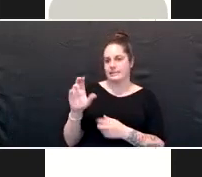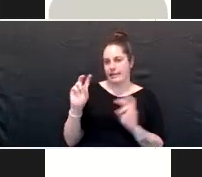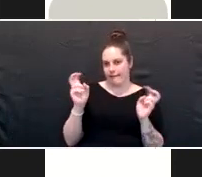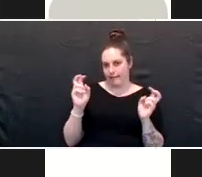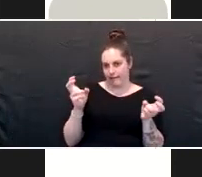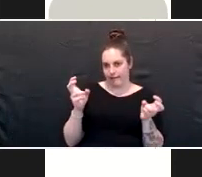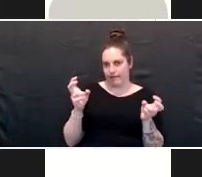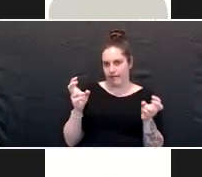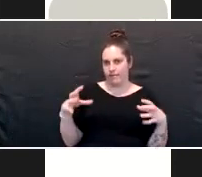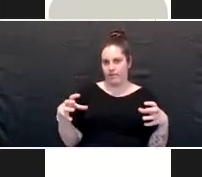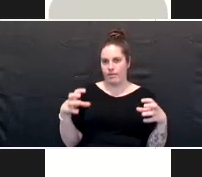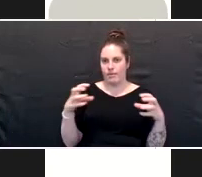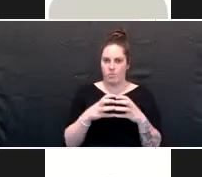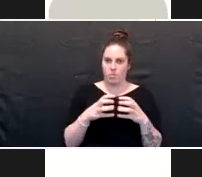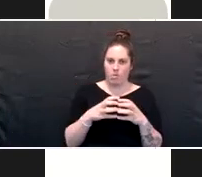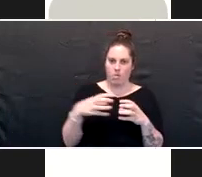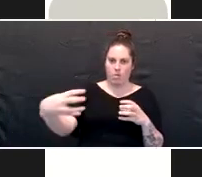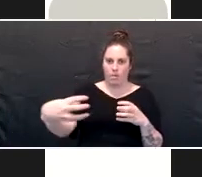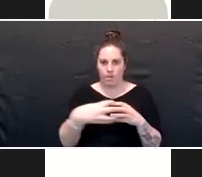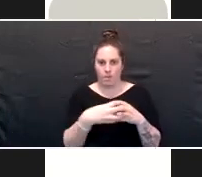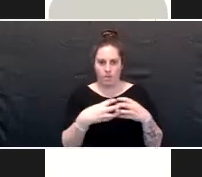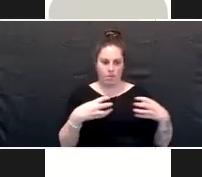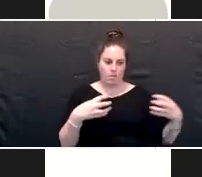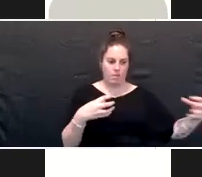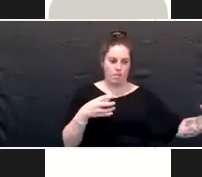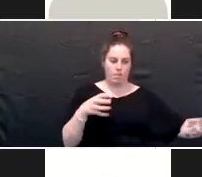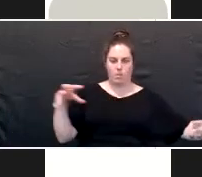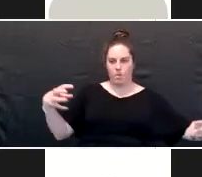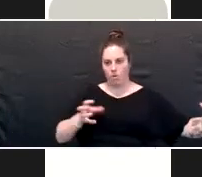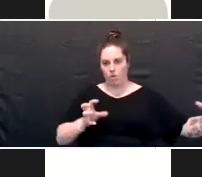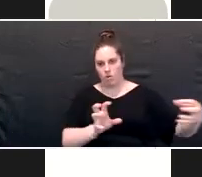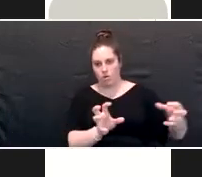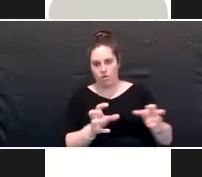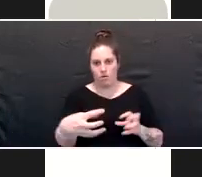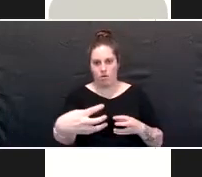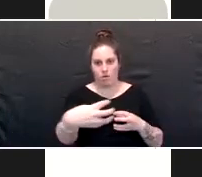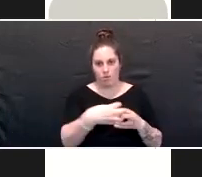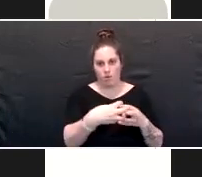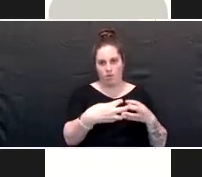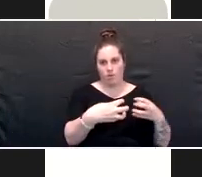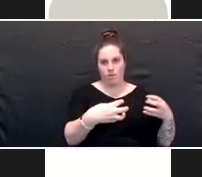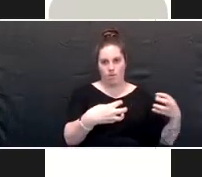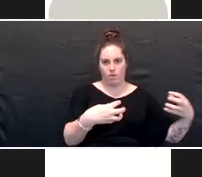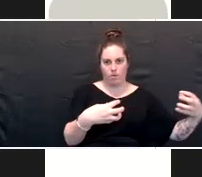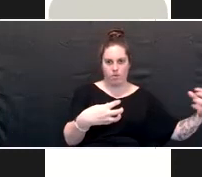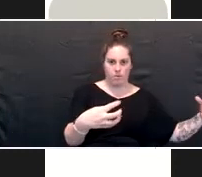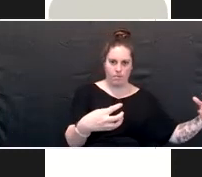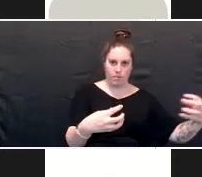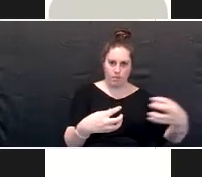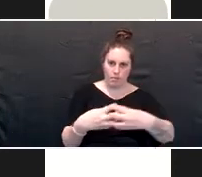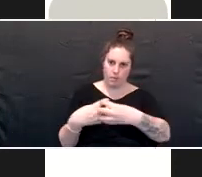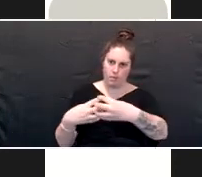momentum conservation to study collisions. And so one type of